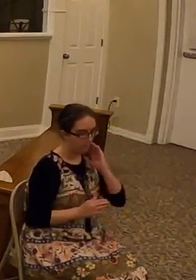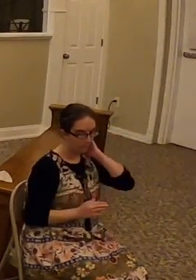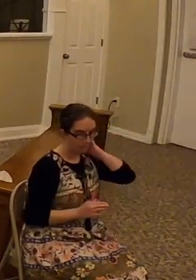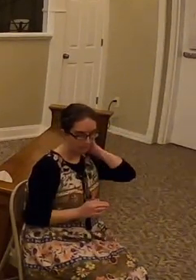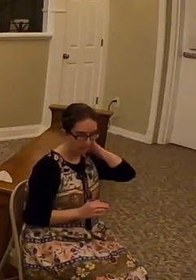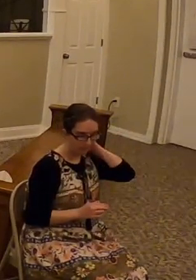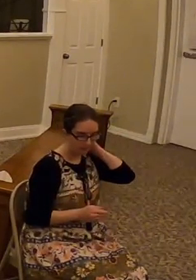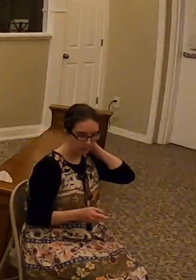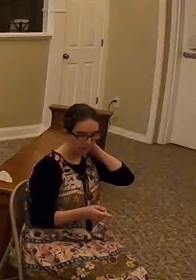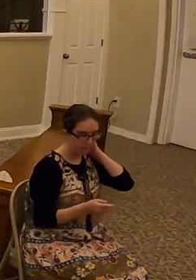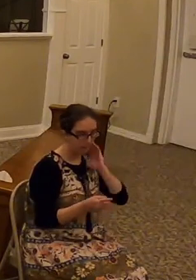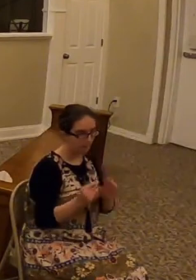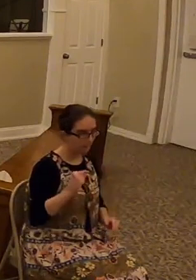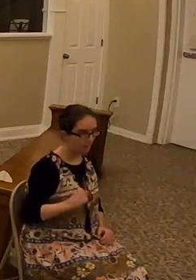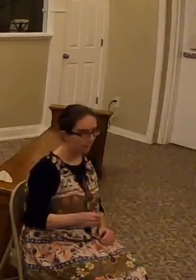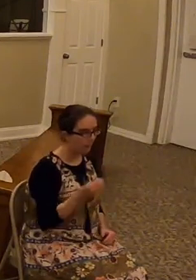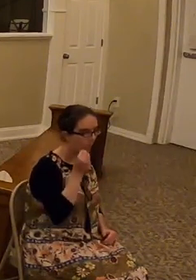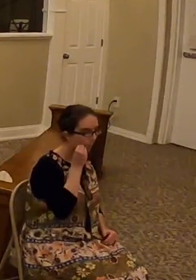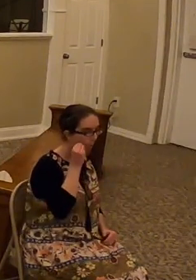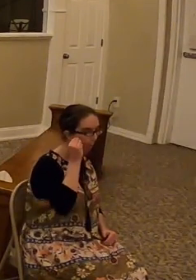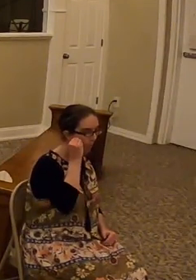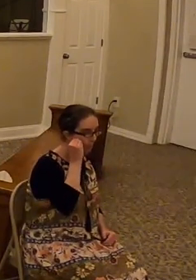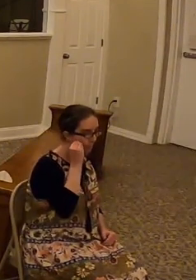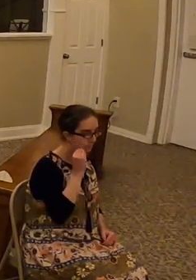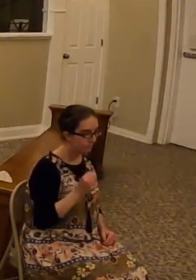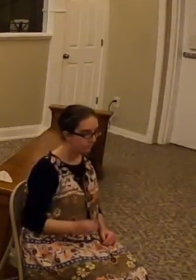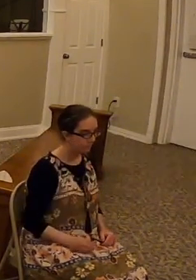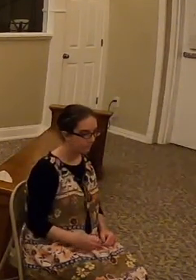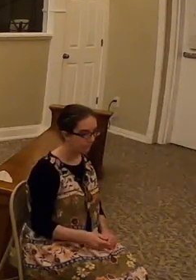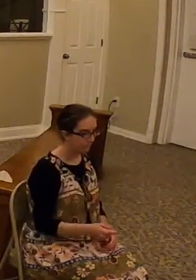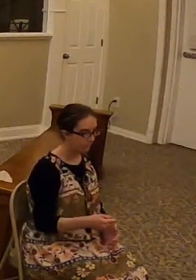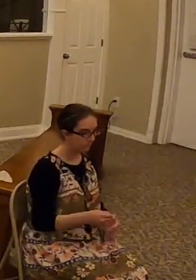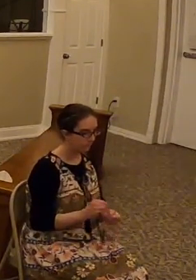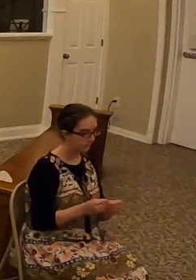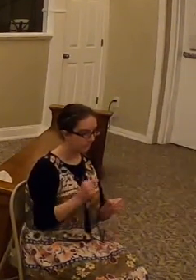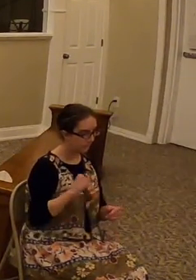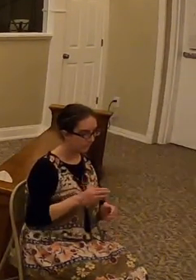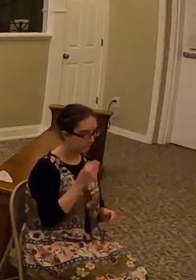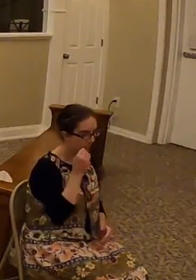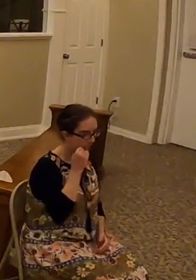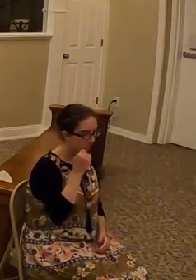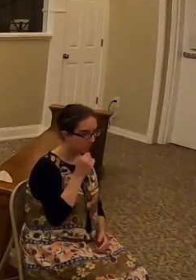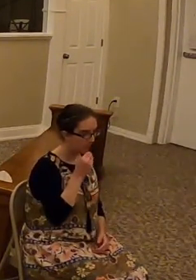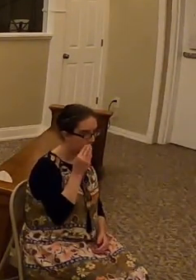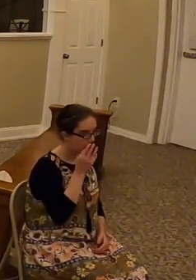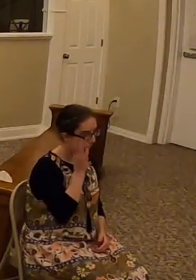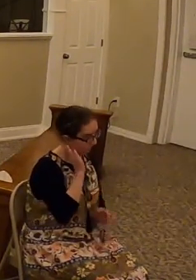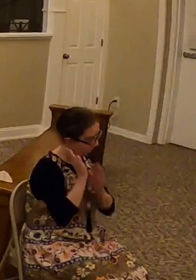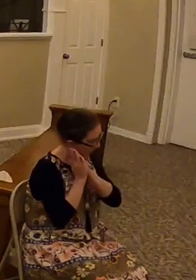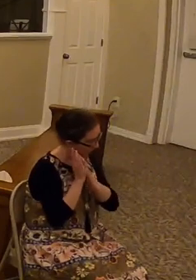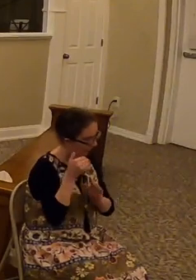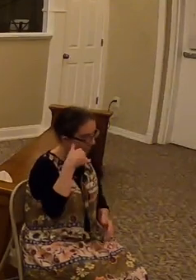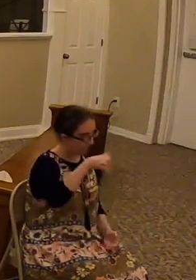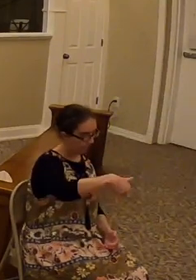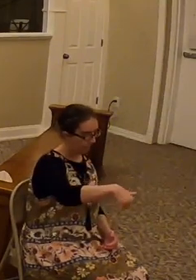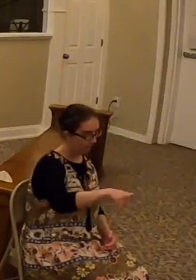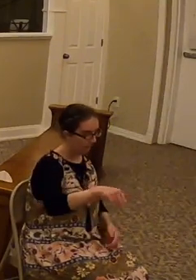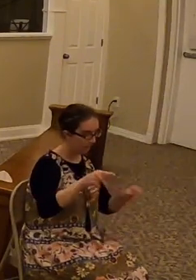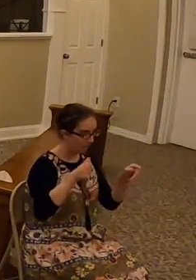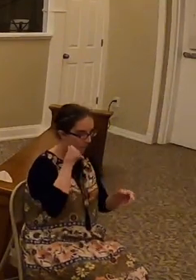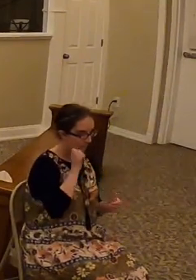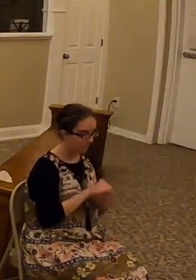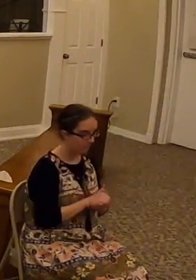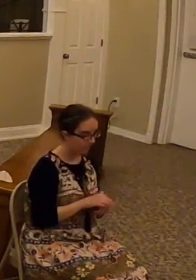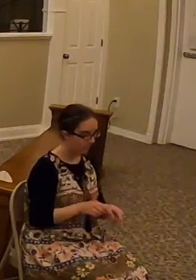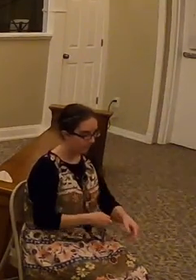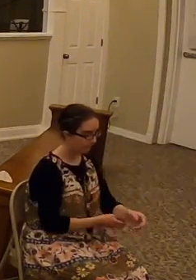And then I get to the house and just be fixing to go to bed and the phone would ring. And it'd be some sister